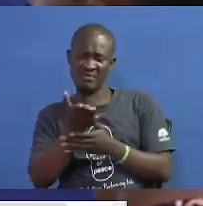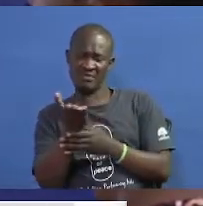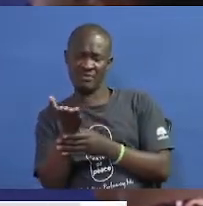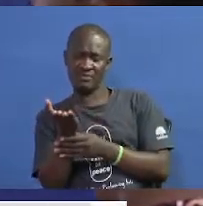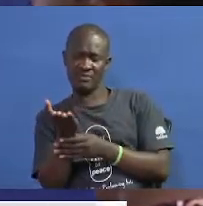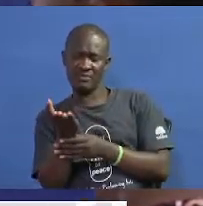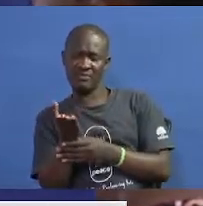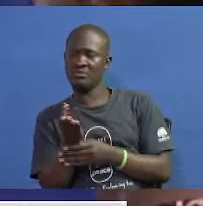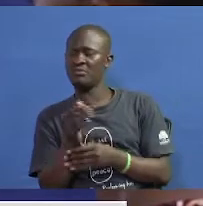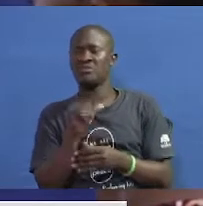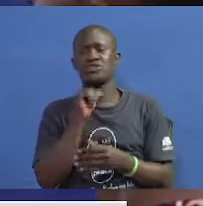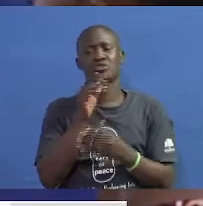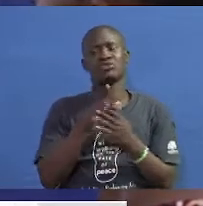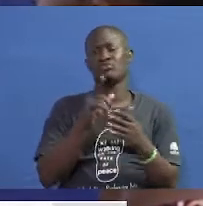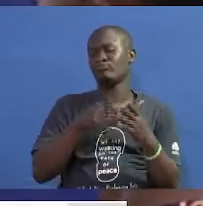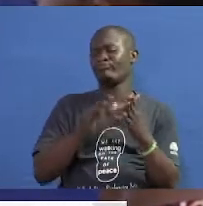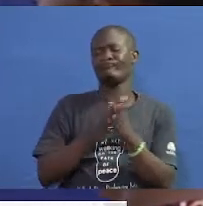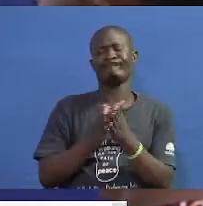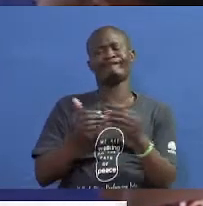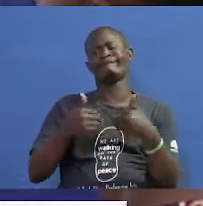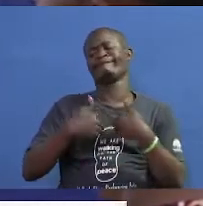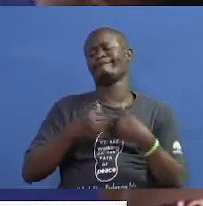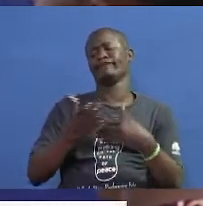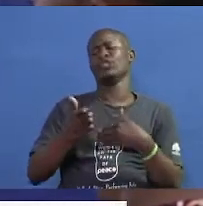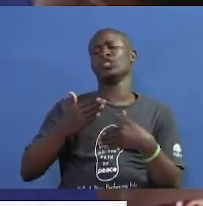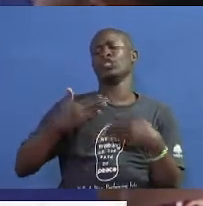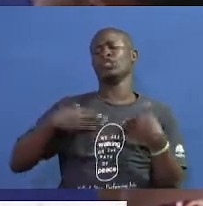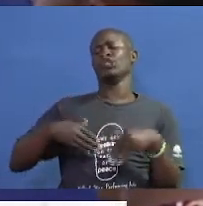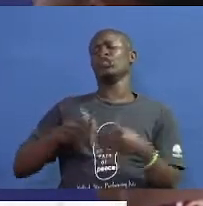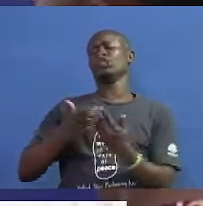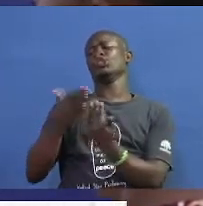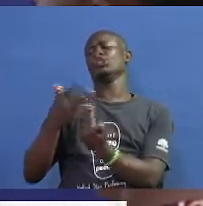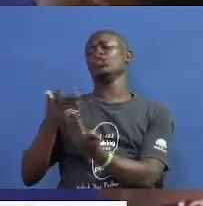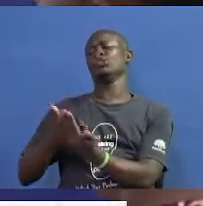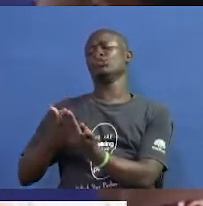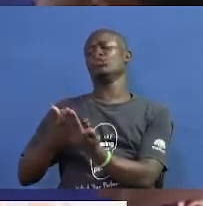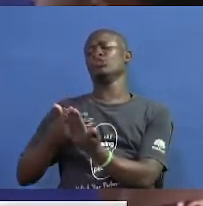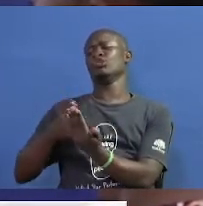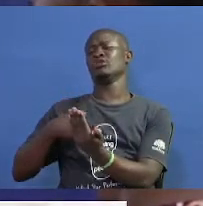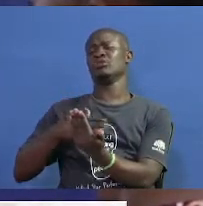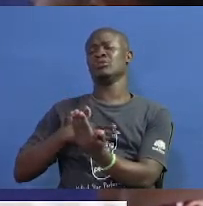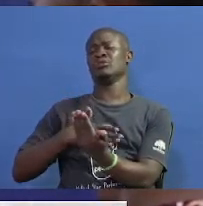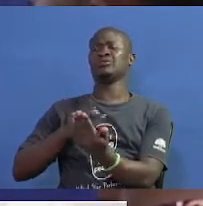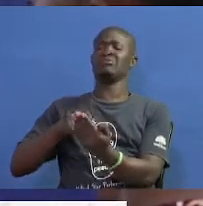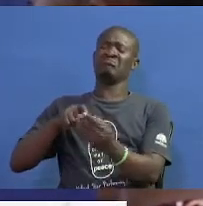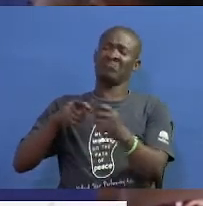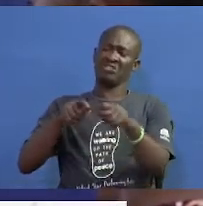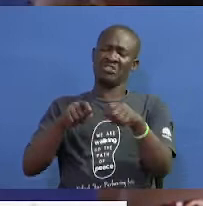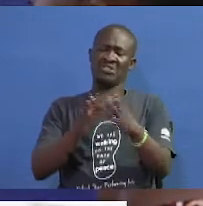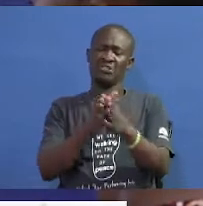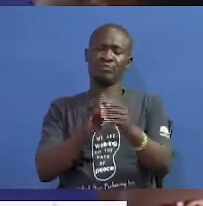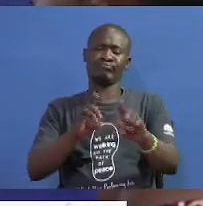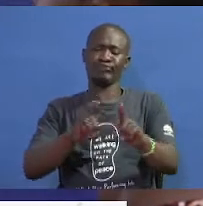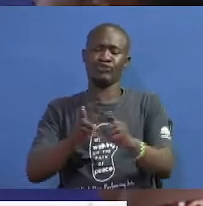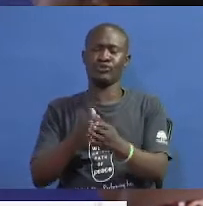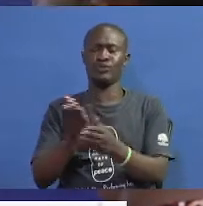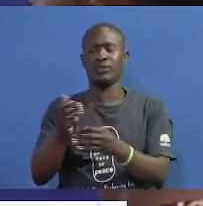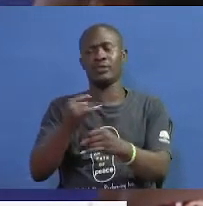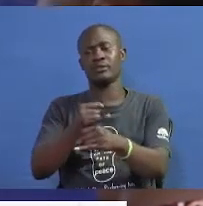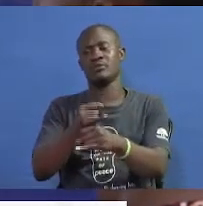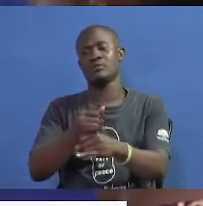level, with not as much access to healthcare and being able to trying to do their job